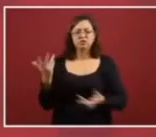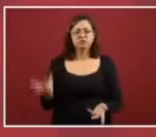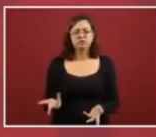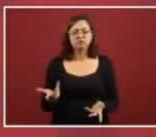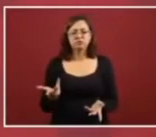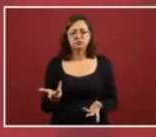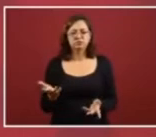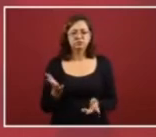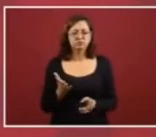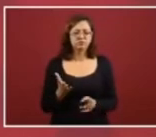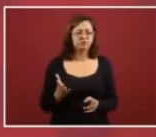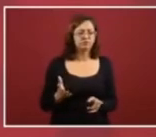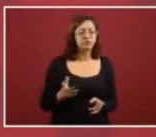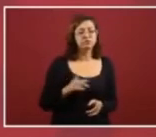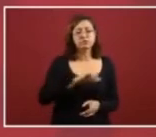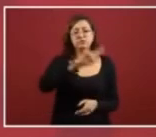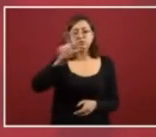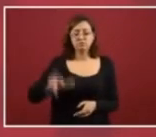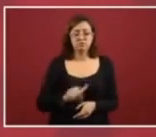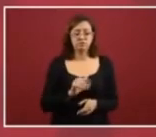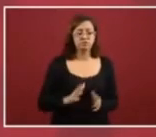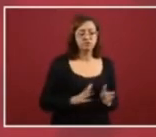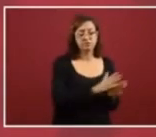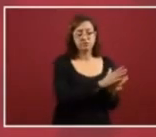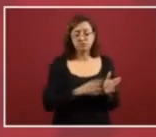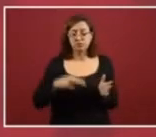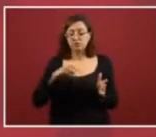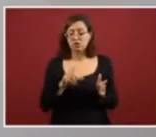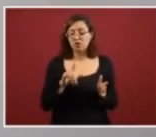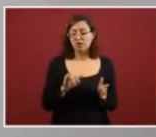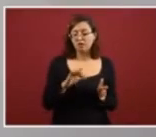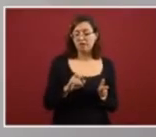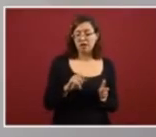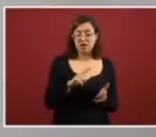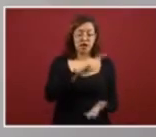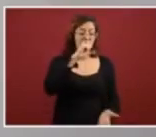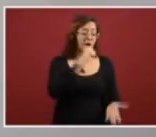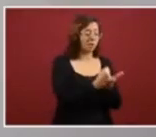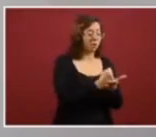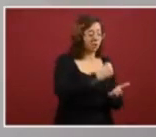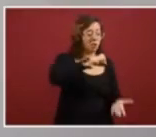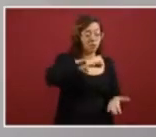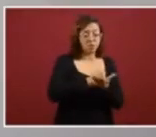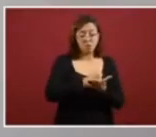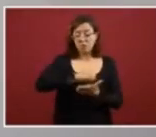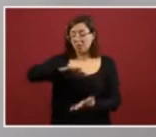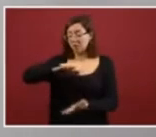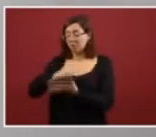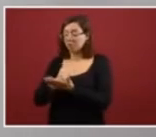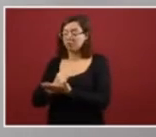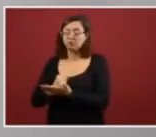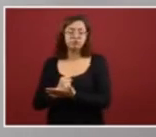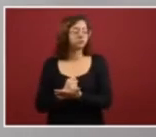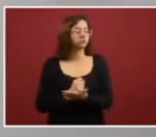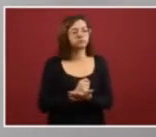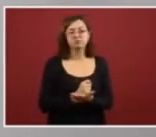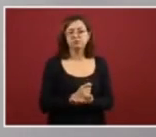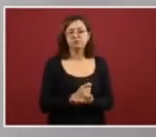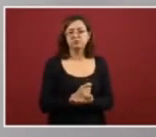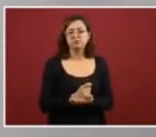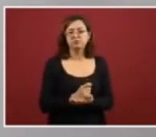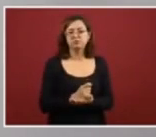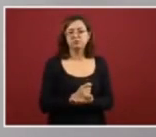period. Hasta después de transcurrido la mitad del